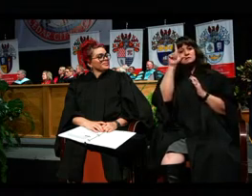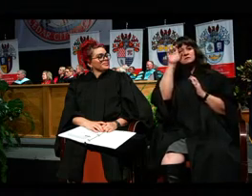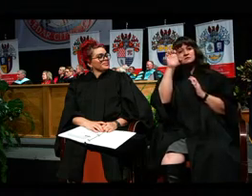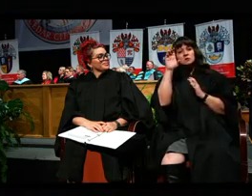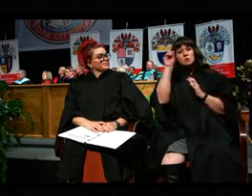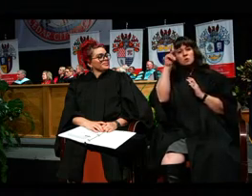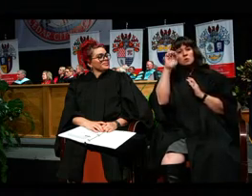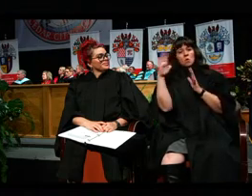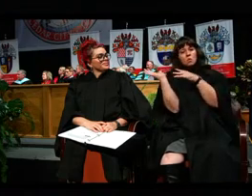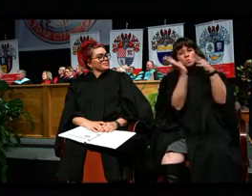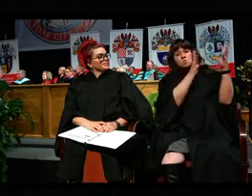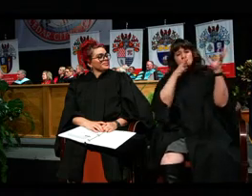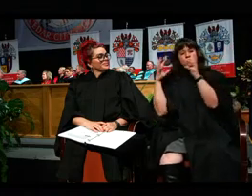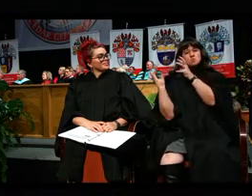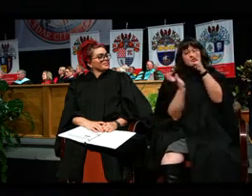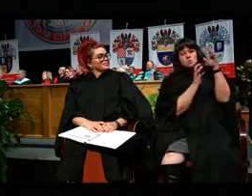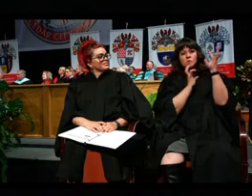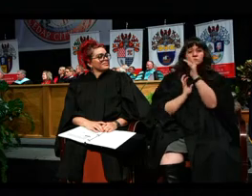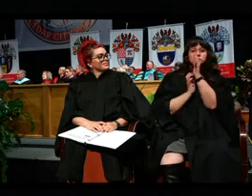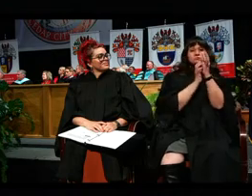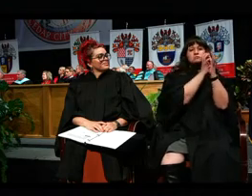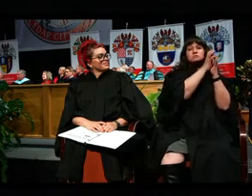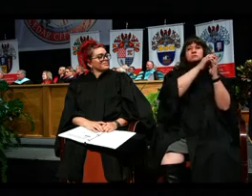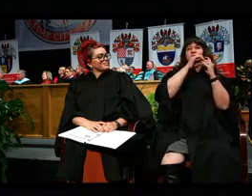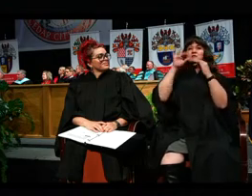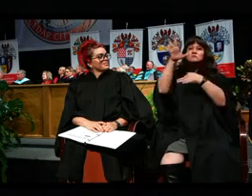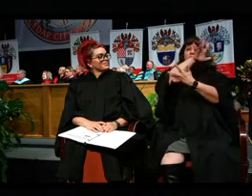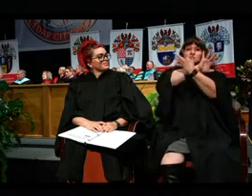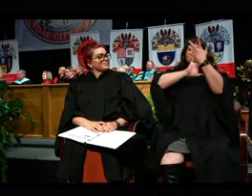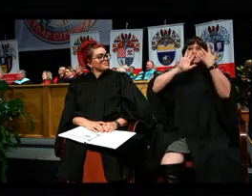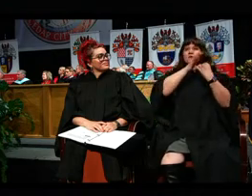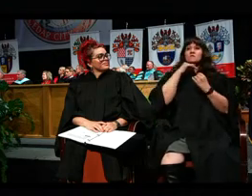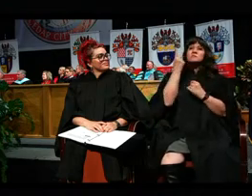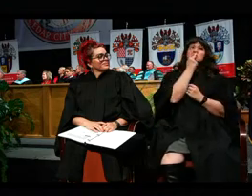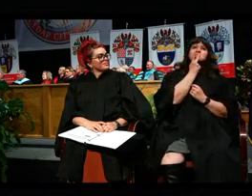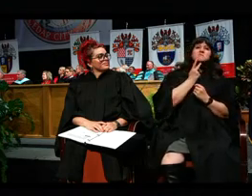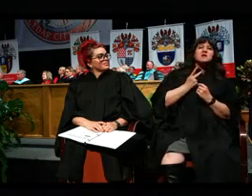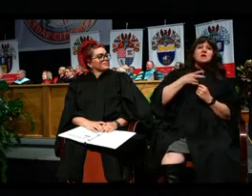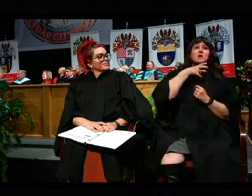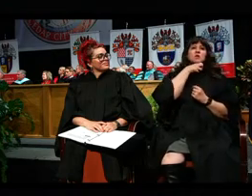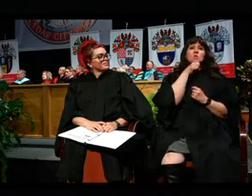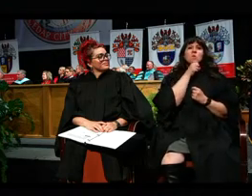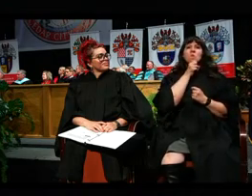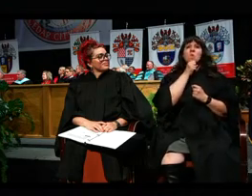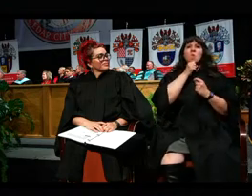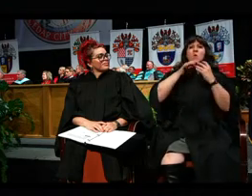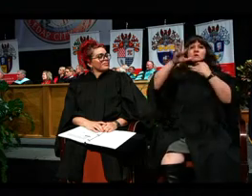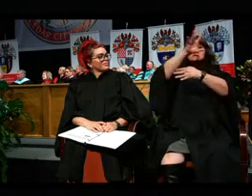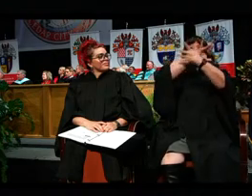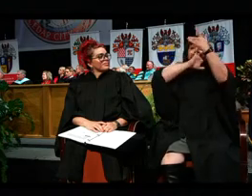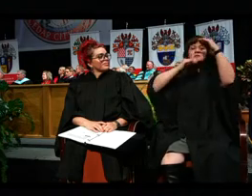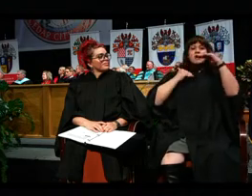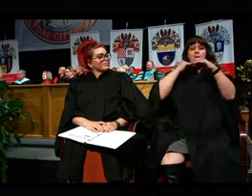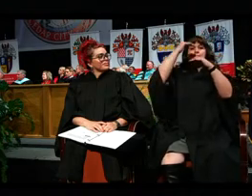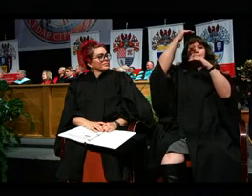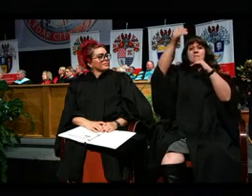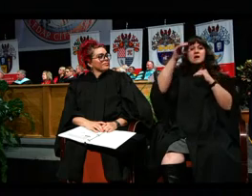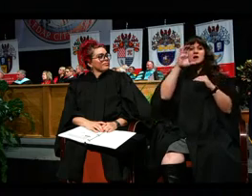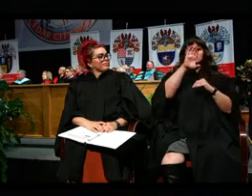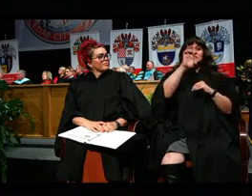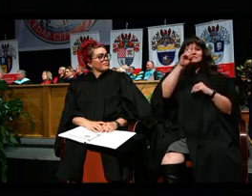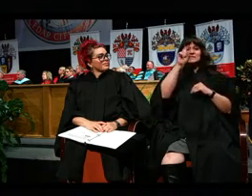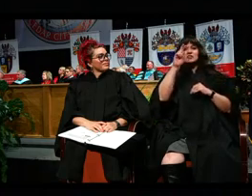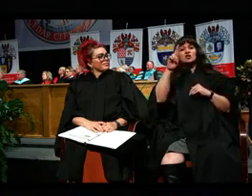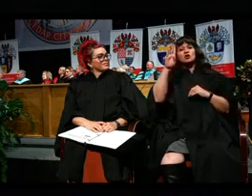scenting the maze of pink and orange hoodoos above cedar breaks, or